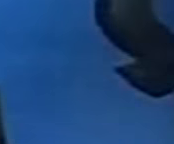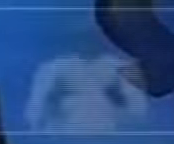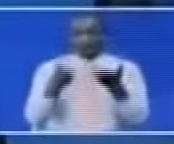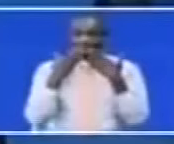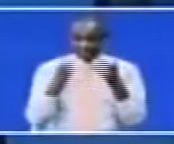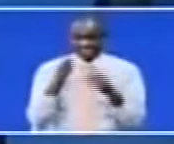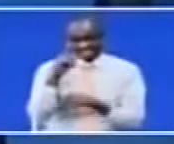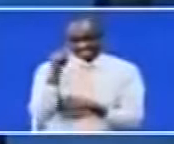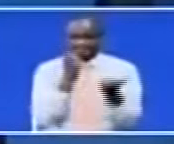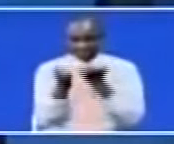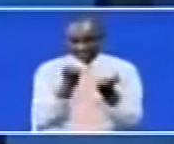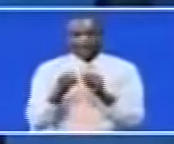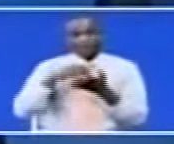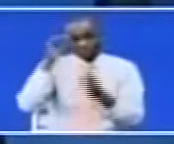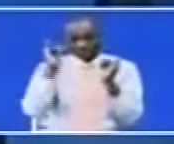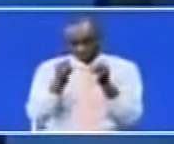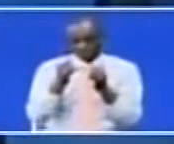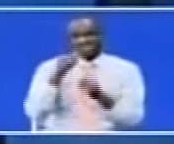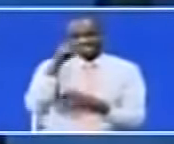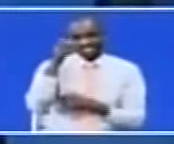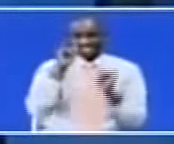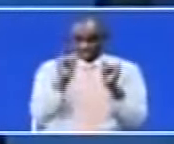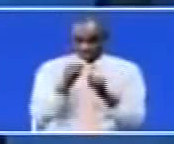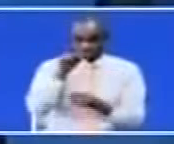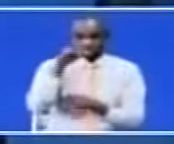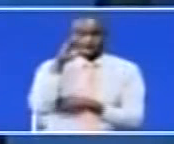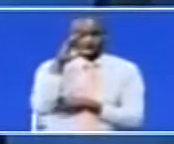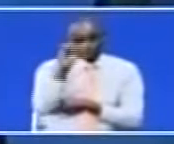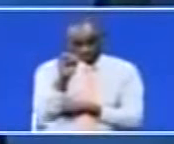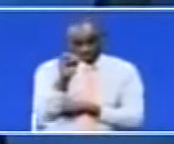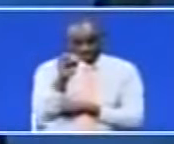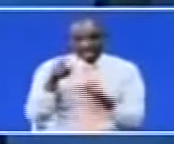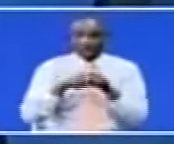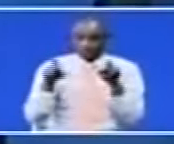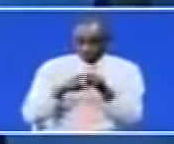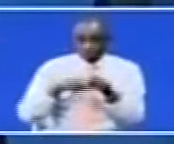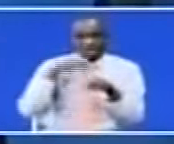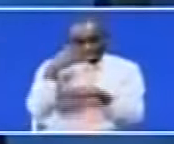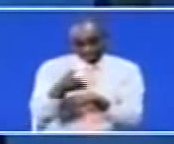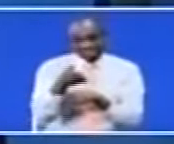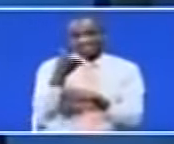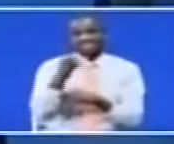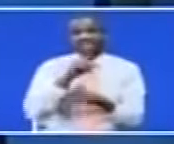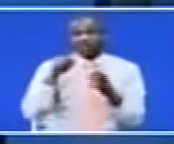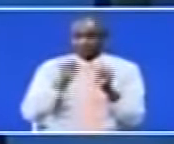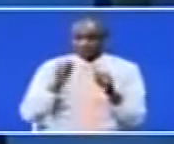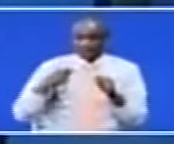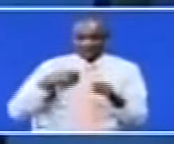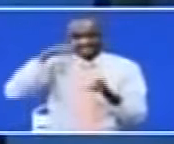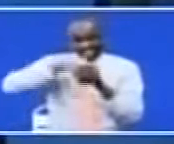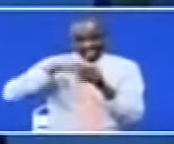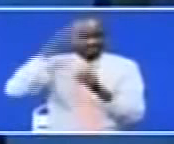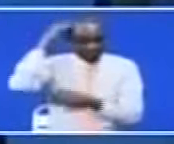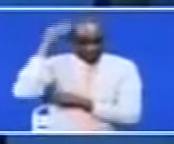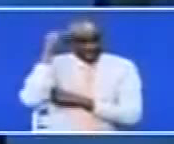That's it for KTN Business, but for more news, log on to ktnnews.com, and also after the hour, you can join me for Inside